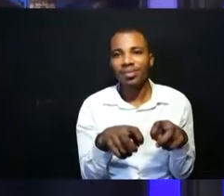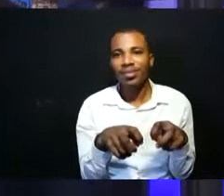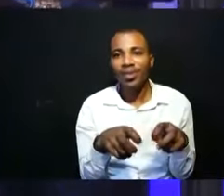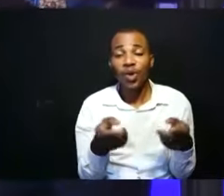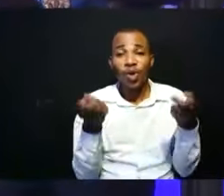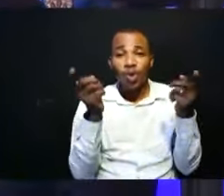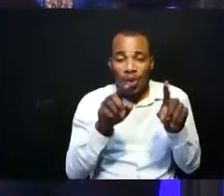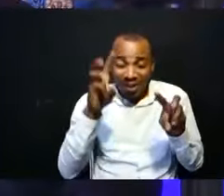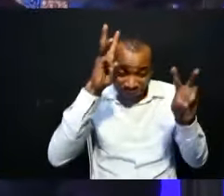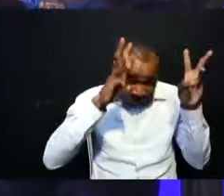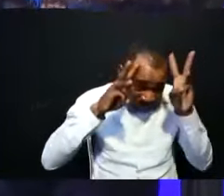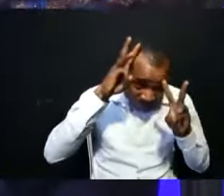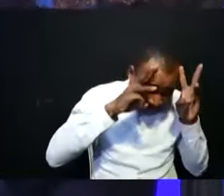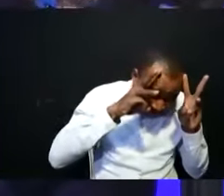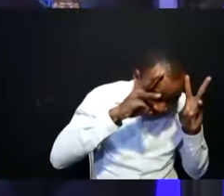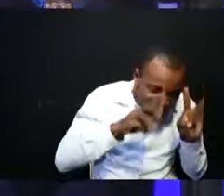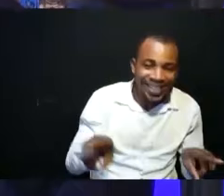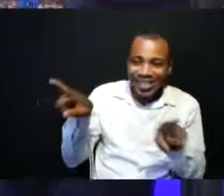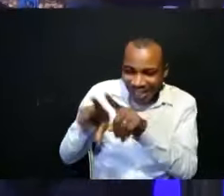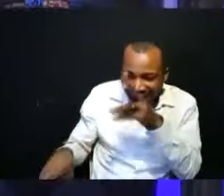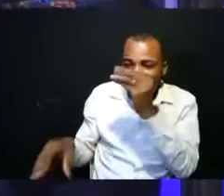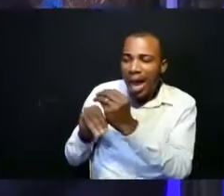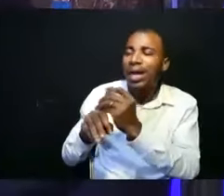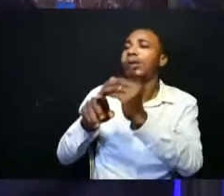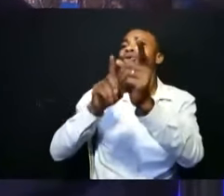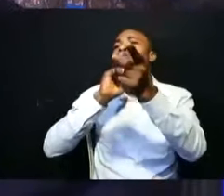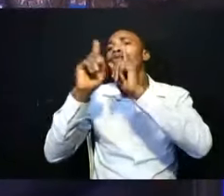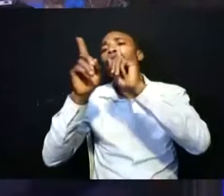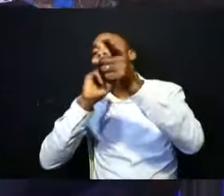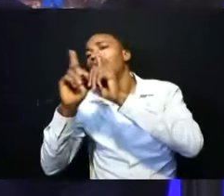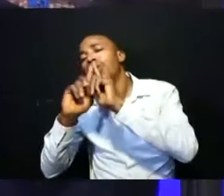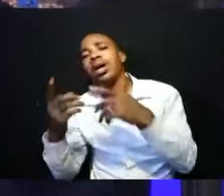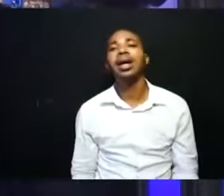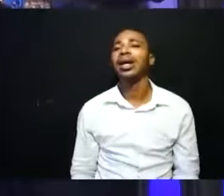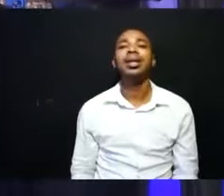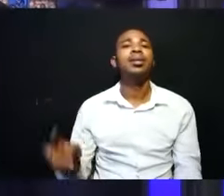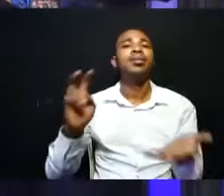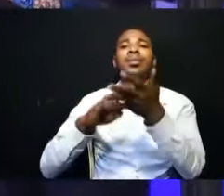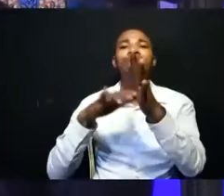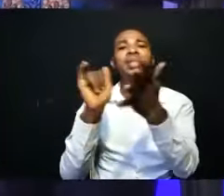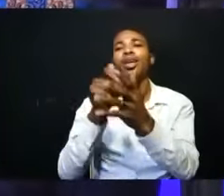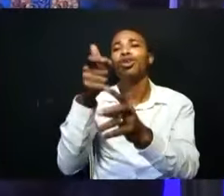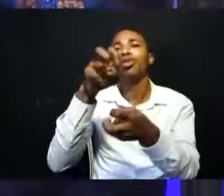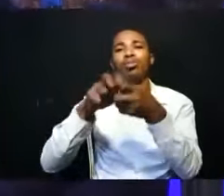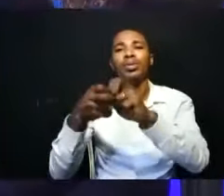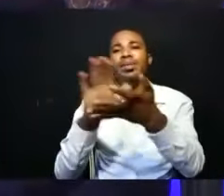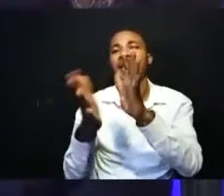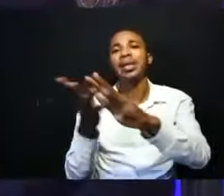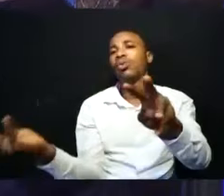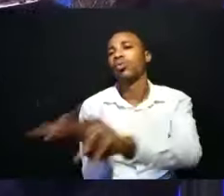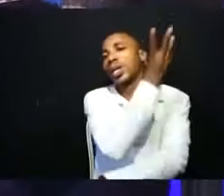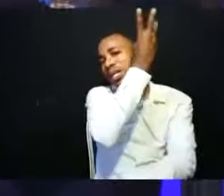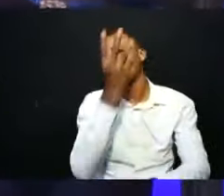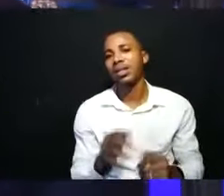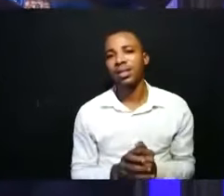keep talking, you add to your challenges.